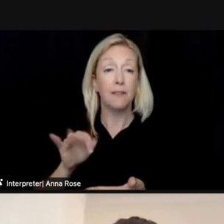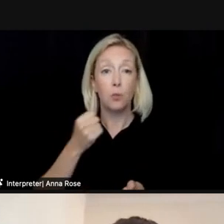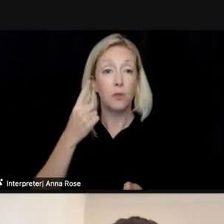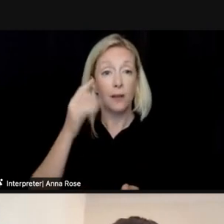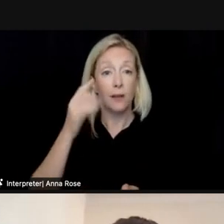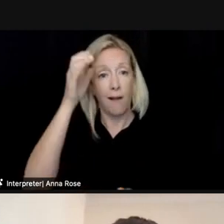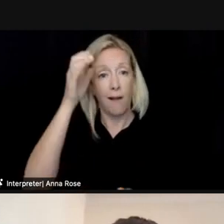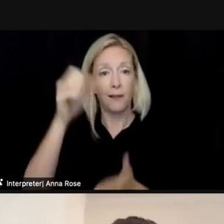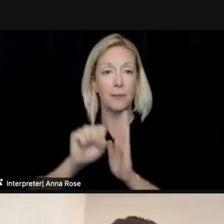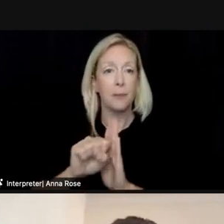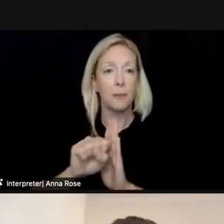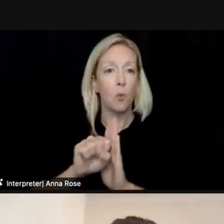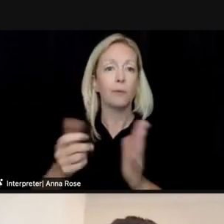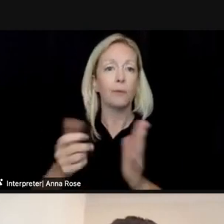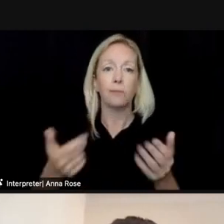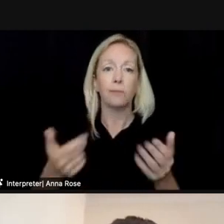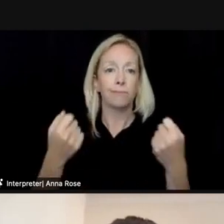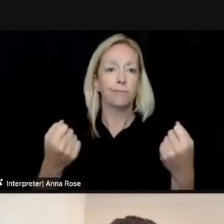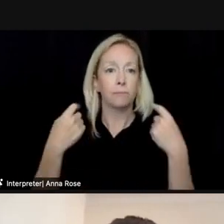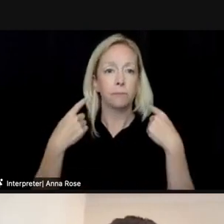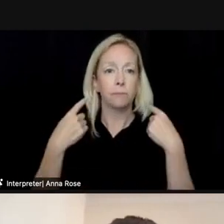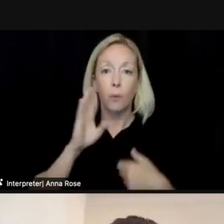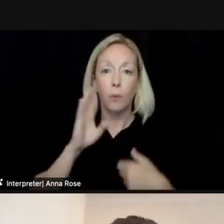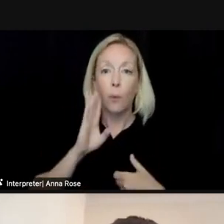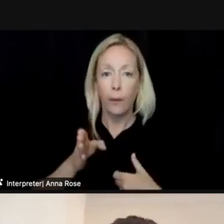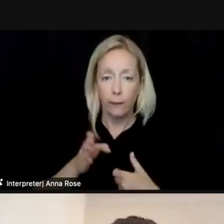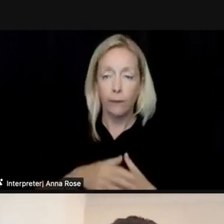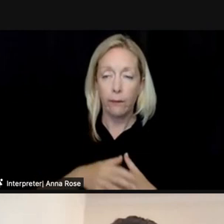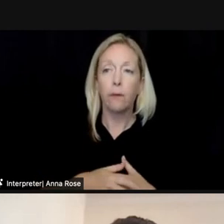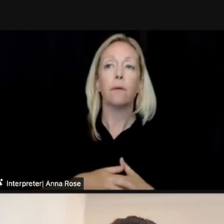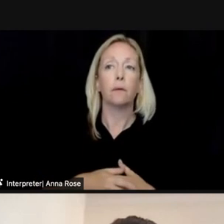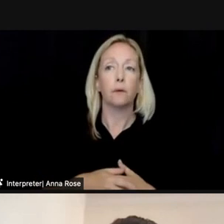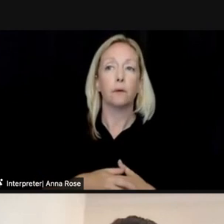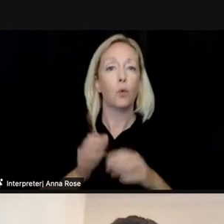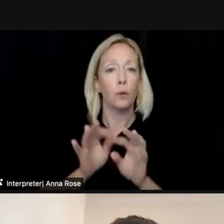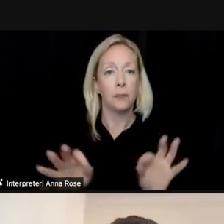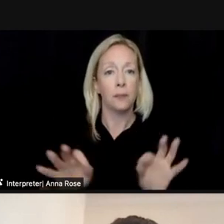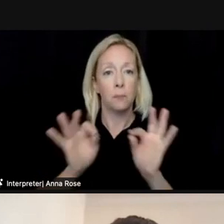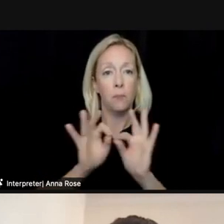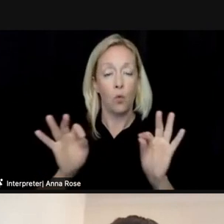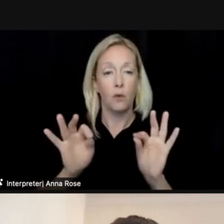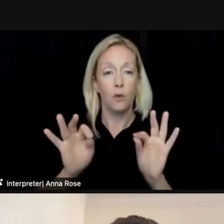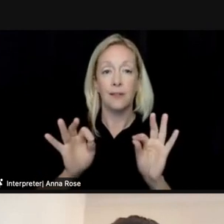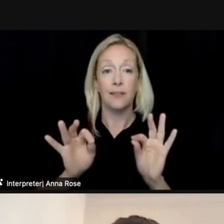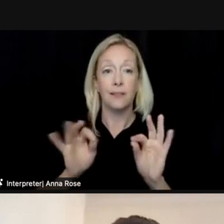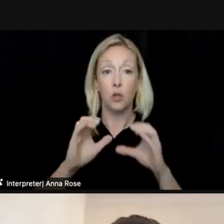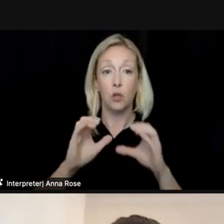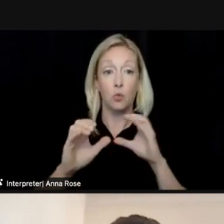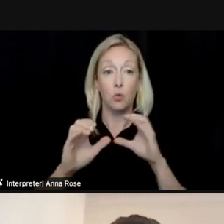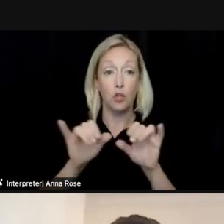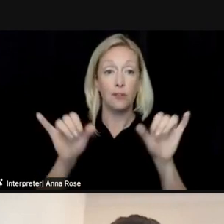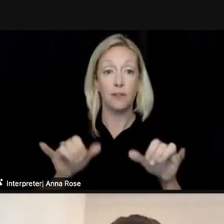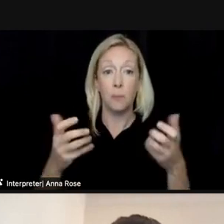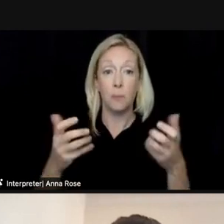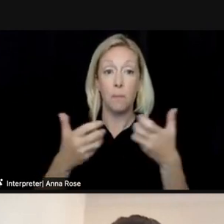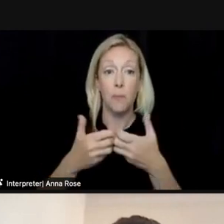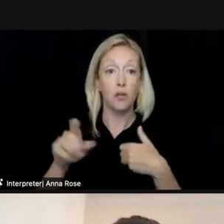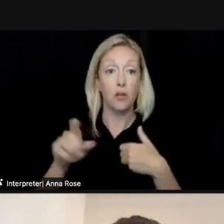the icons that might be used on that iPad might not be accessible for them at their expressive communication level.